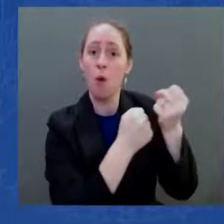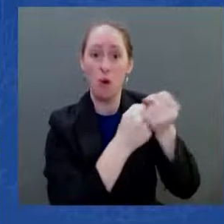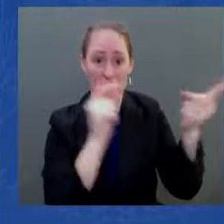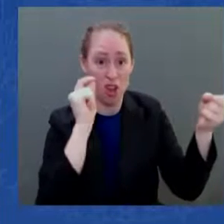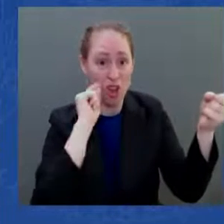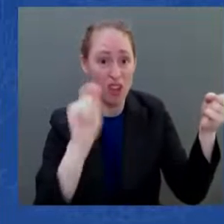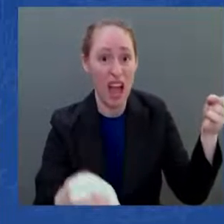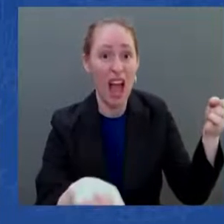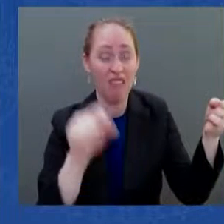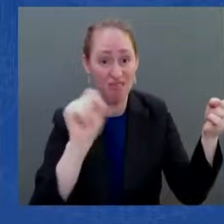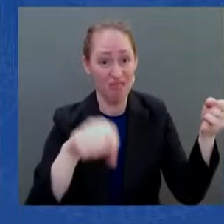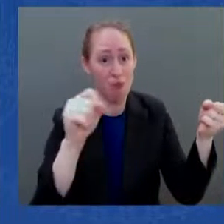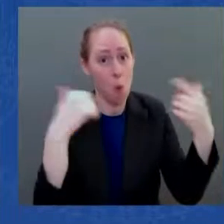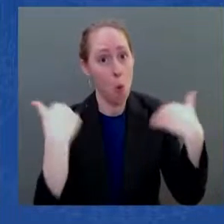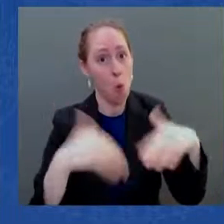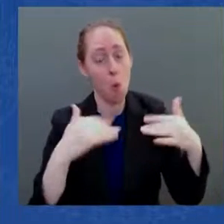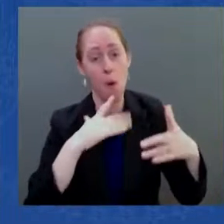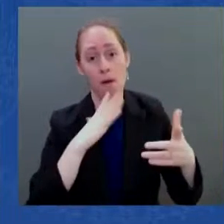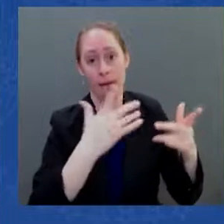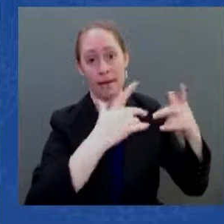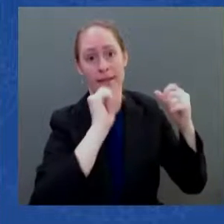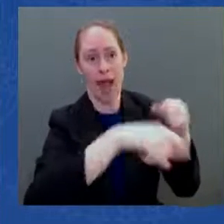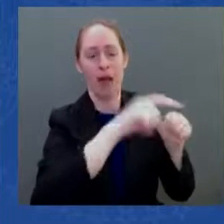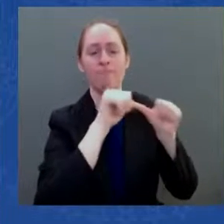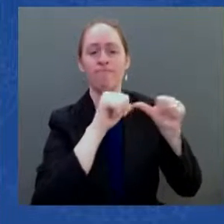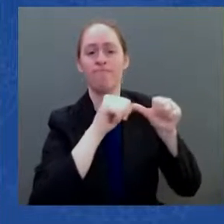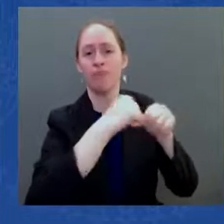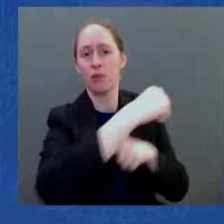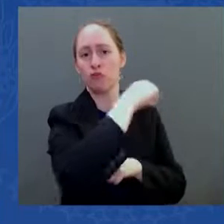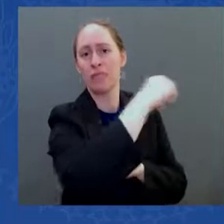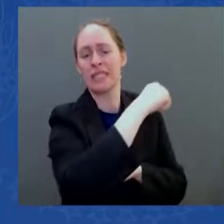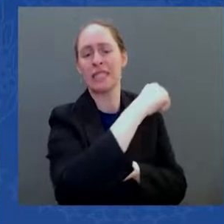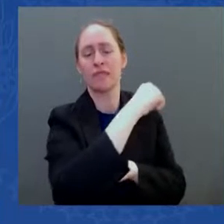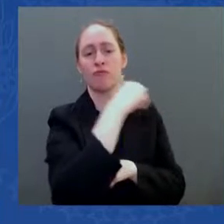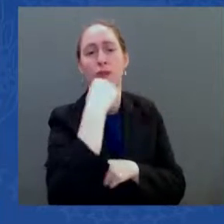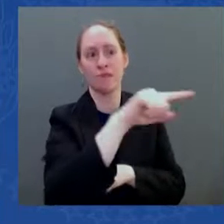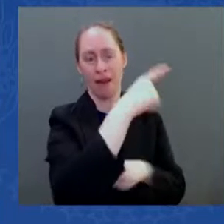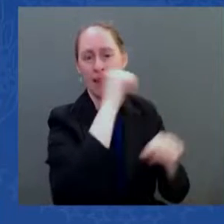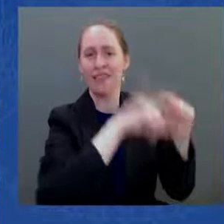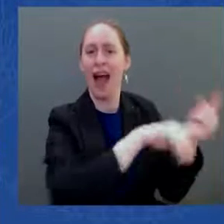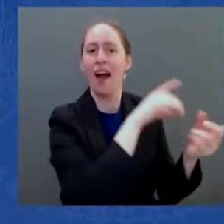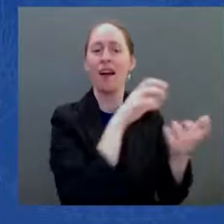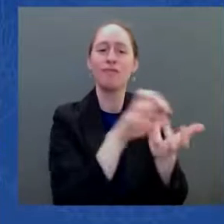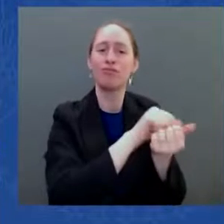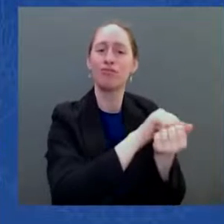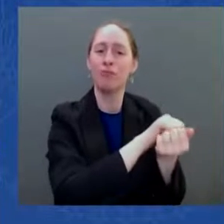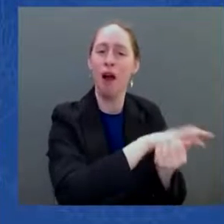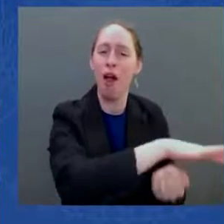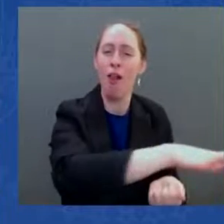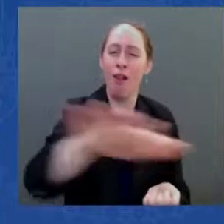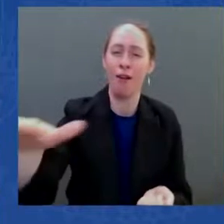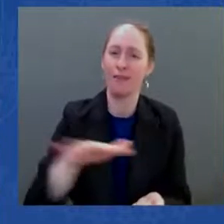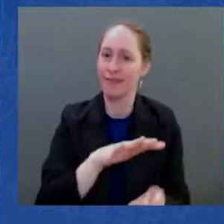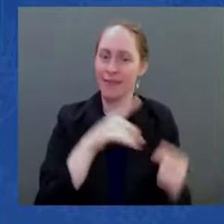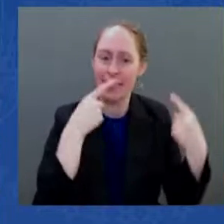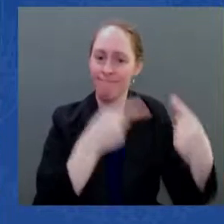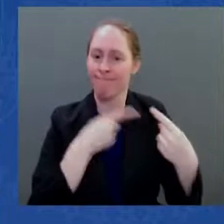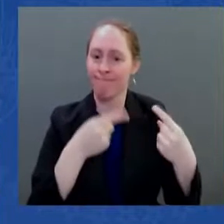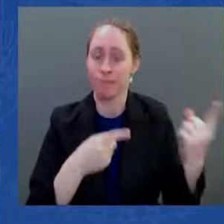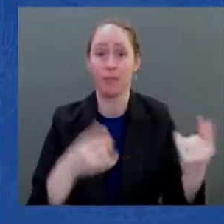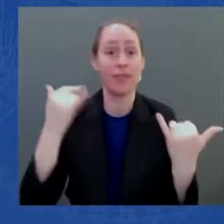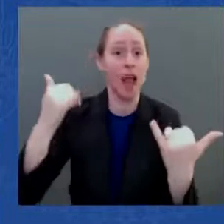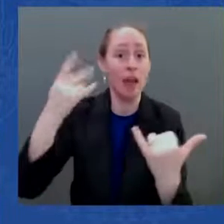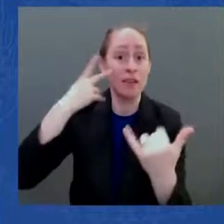Ukraine's government. The Battle of Kyiv was a historic victory for the Ukrainians. It was a victory for freedom, won